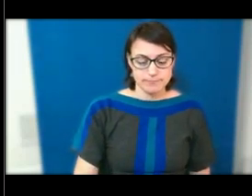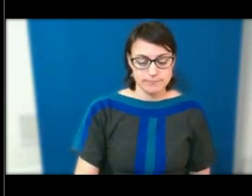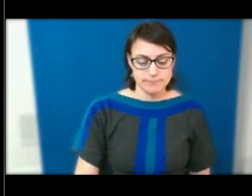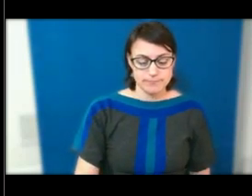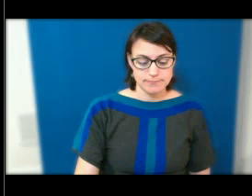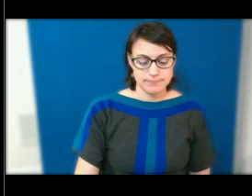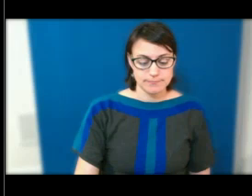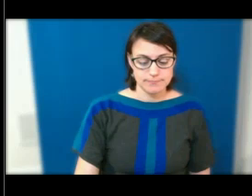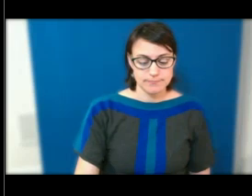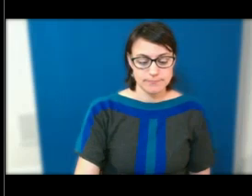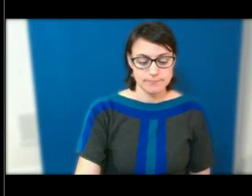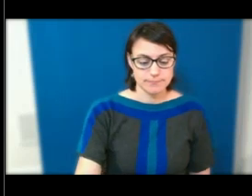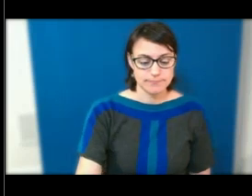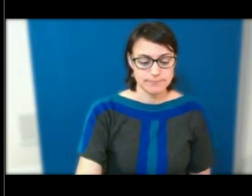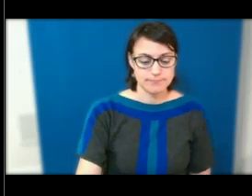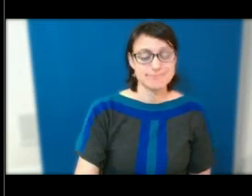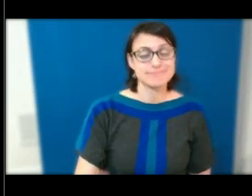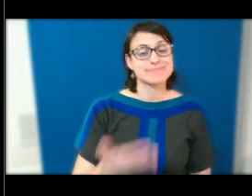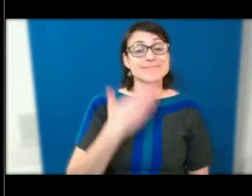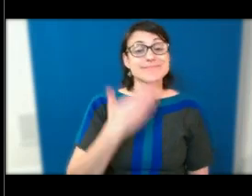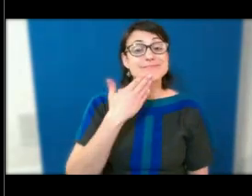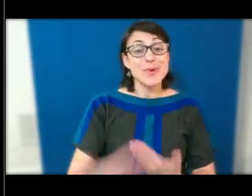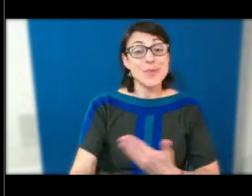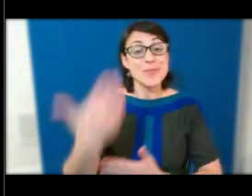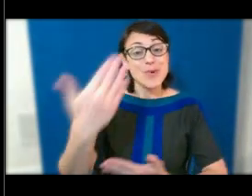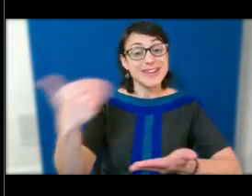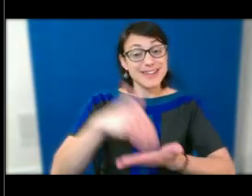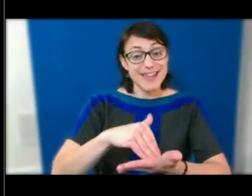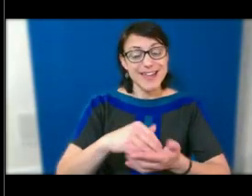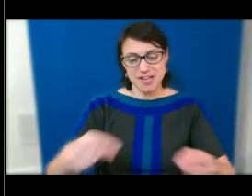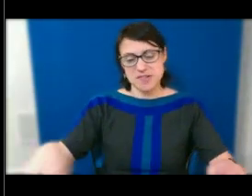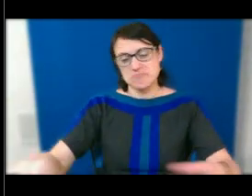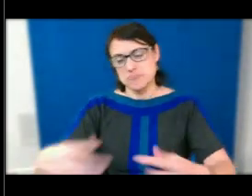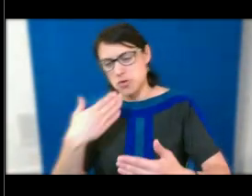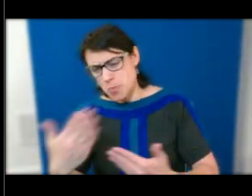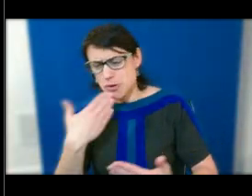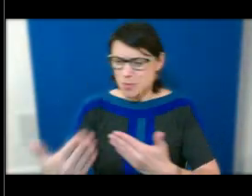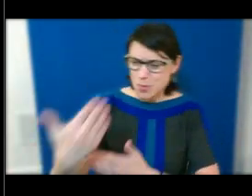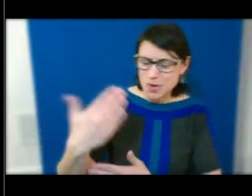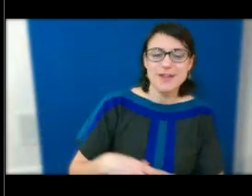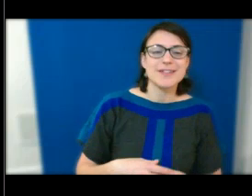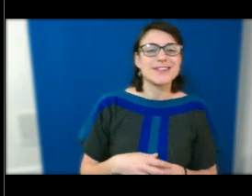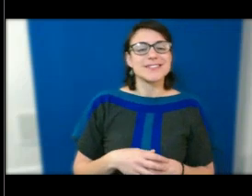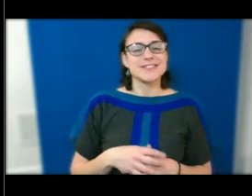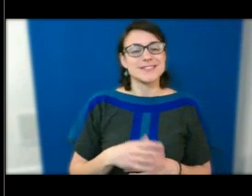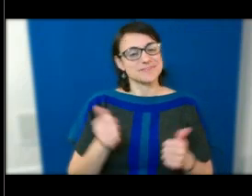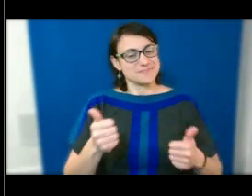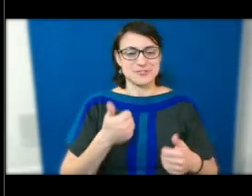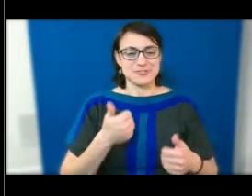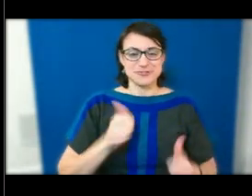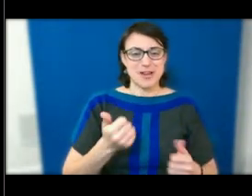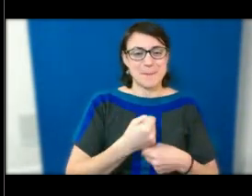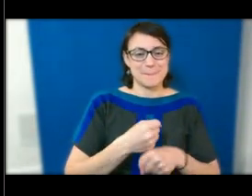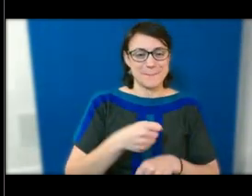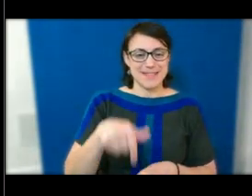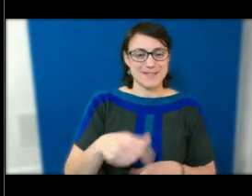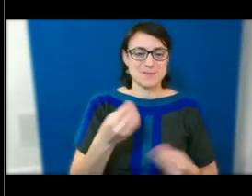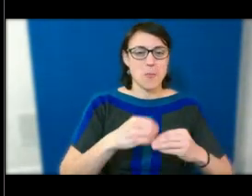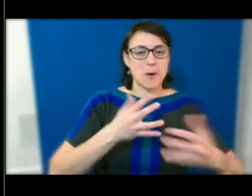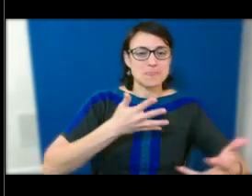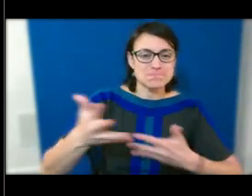All right, well, good morning again. All right, good, make it a little interactive. So I said, I'm John Pennock. I